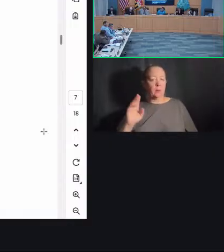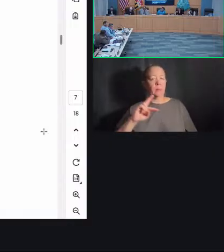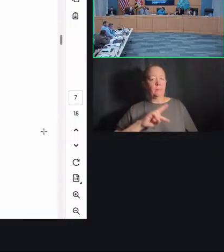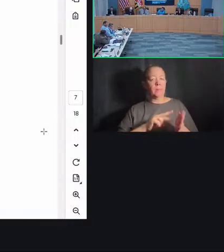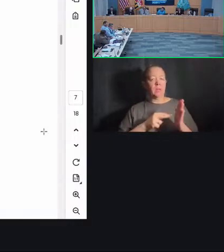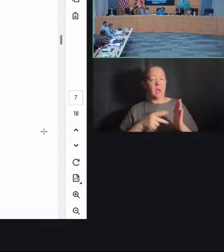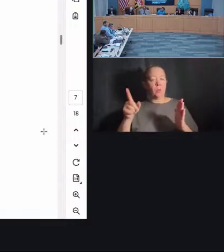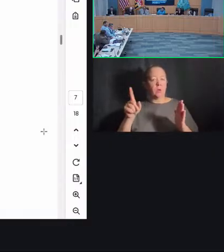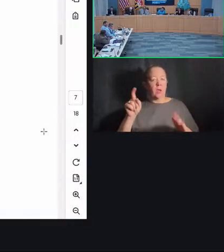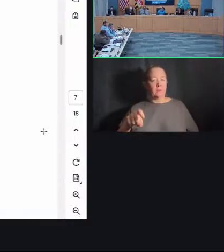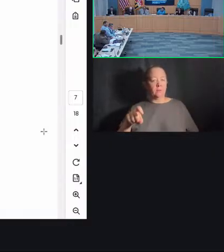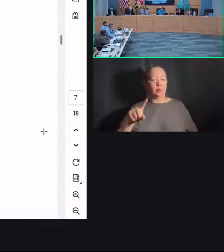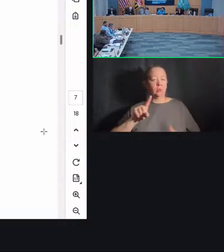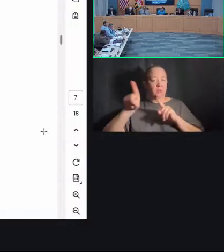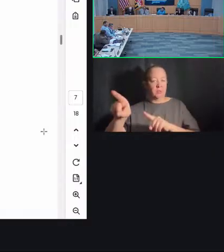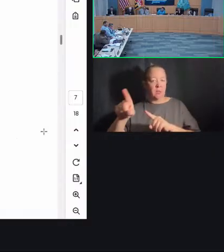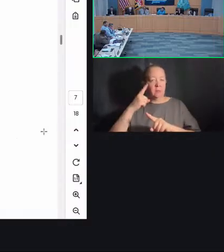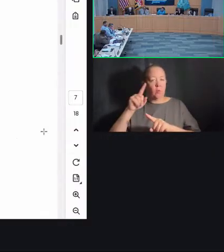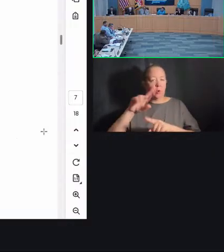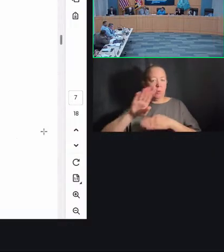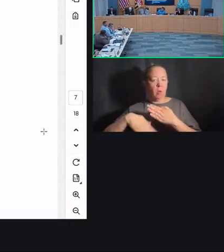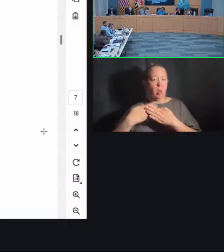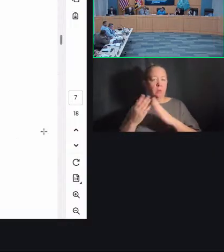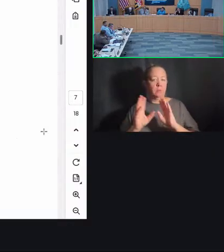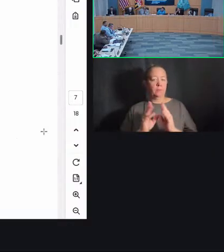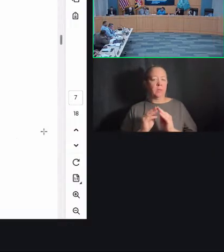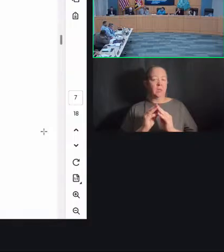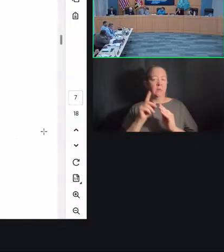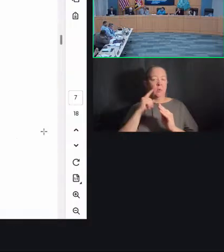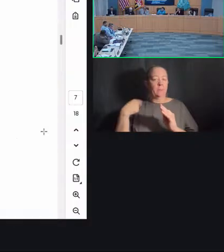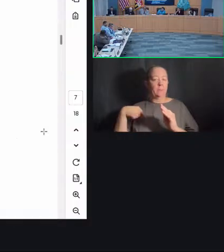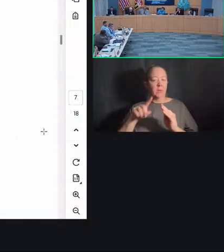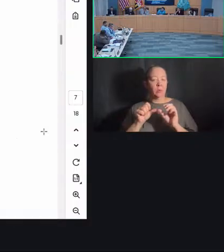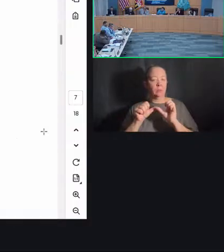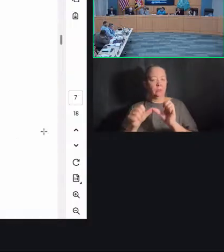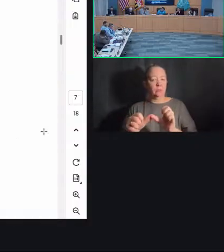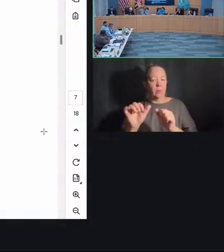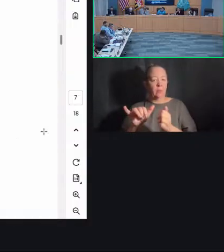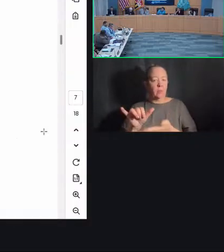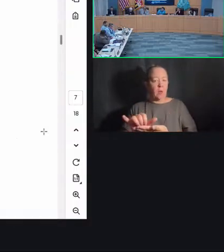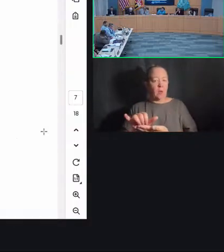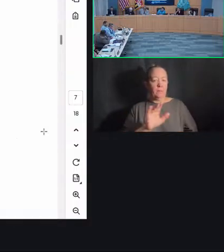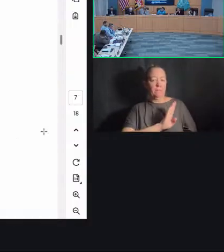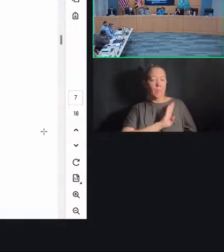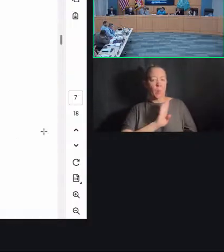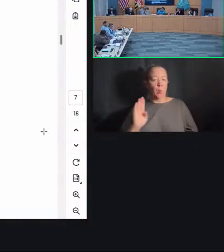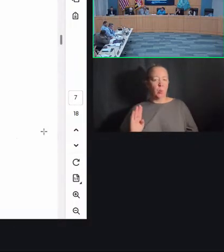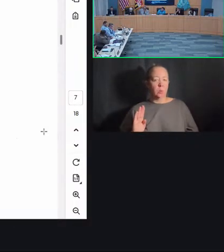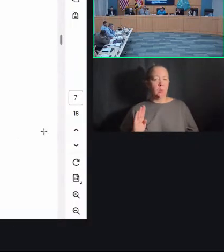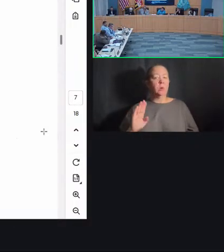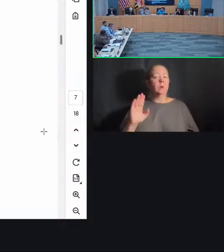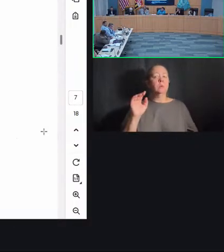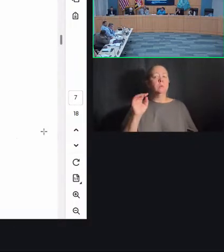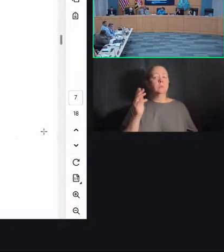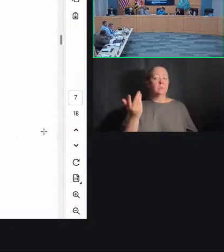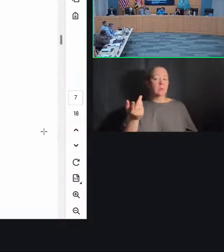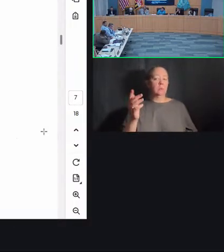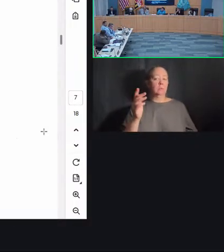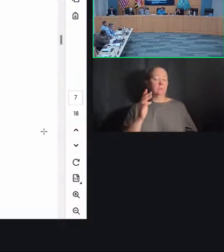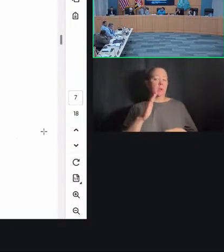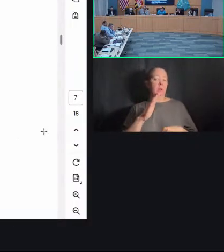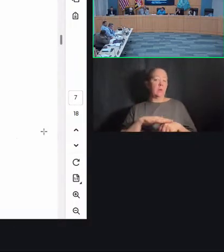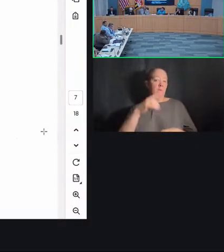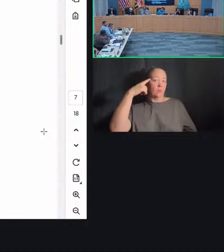all the meetings in order for me to stay on that board. The board, at least for me,